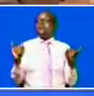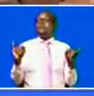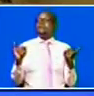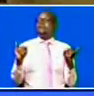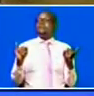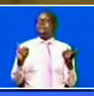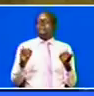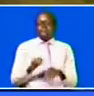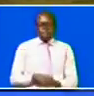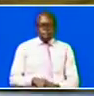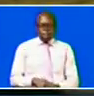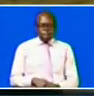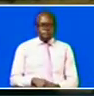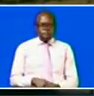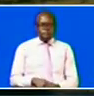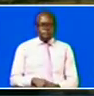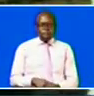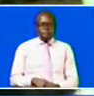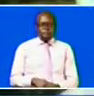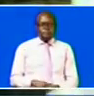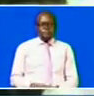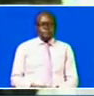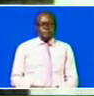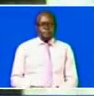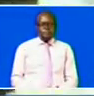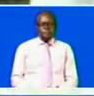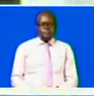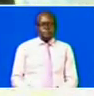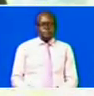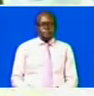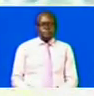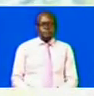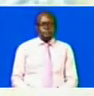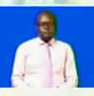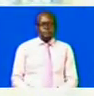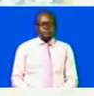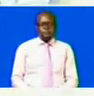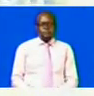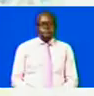people. Brian Obuya, KTN News.